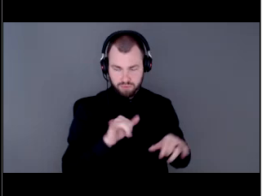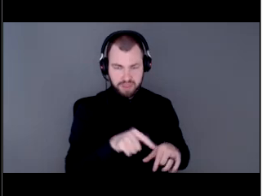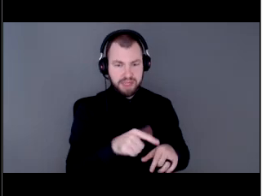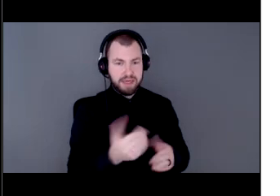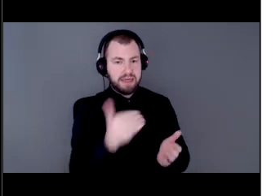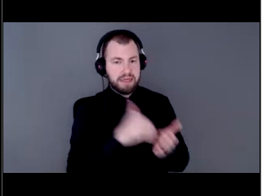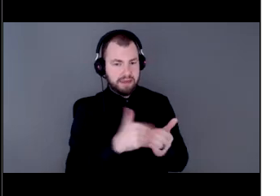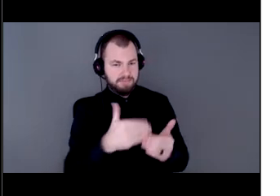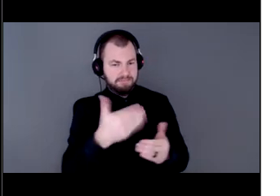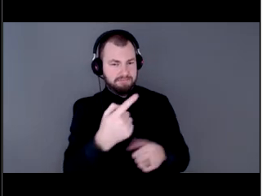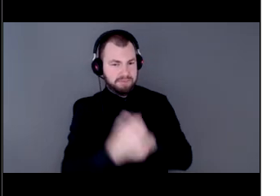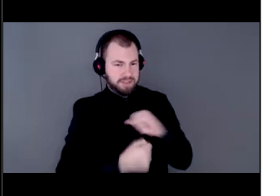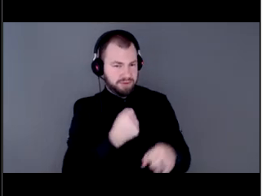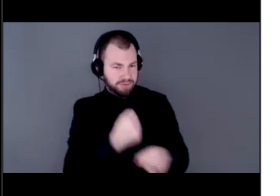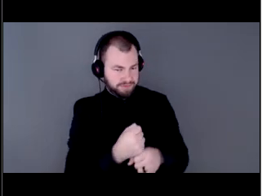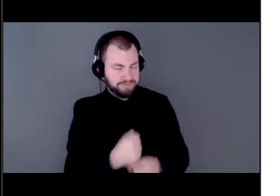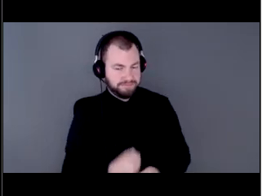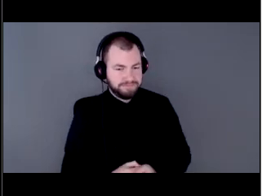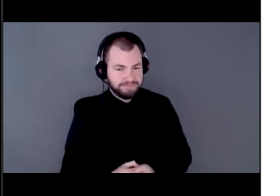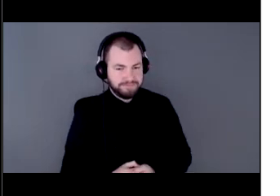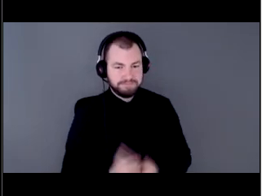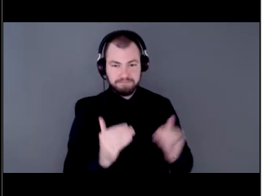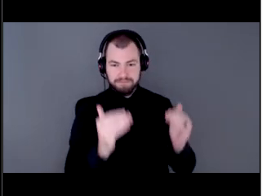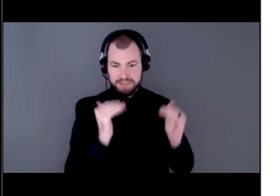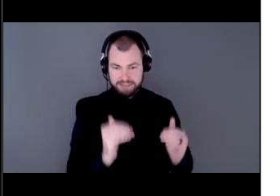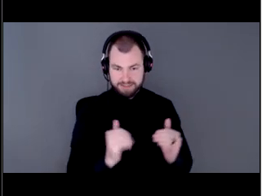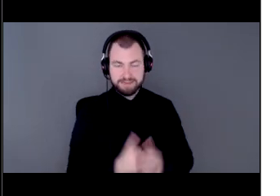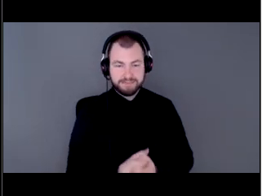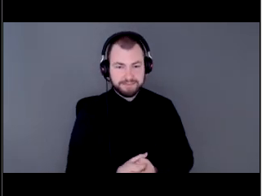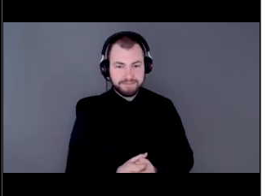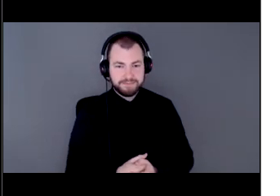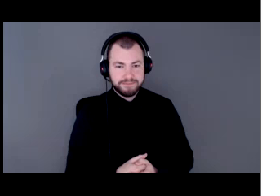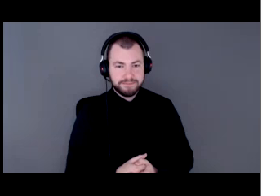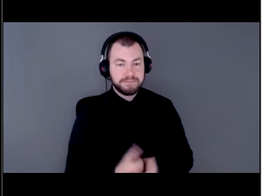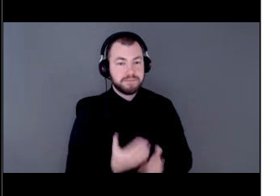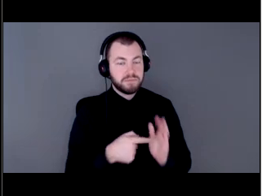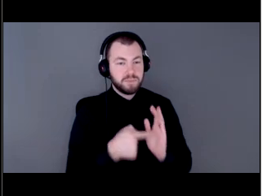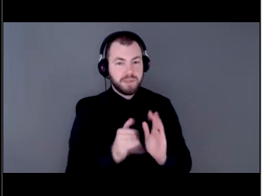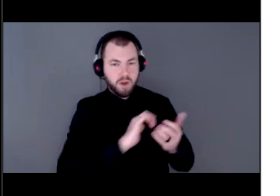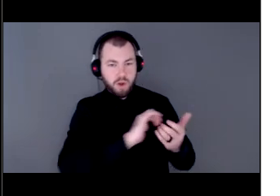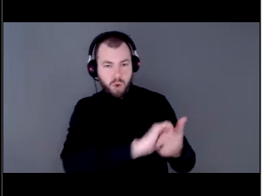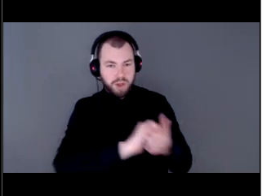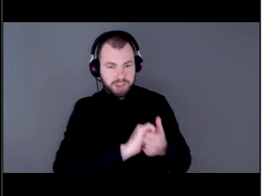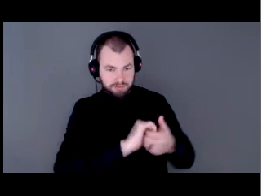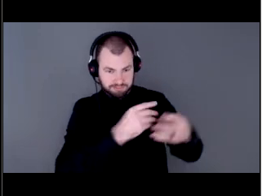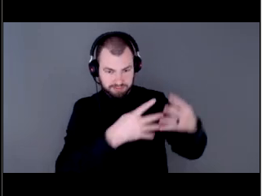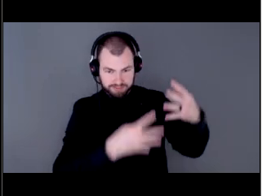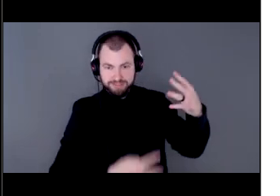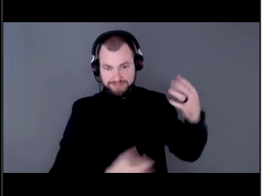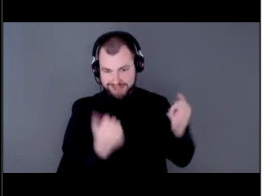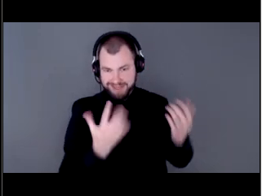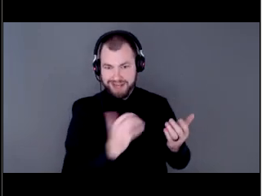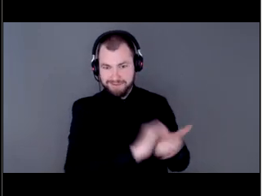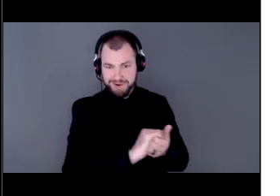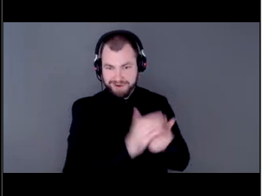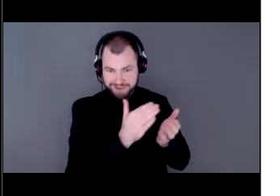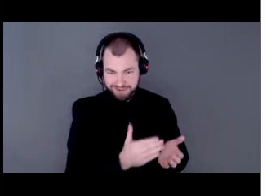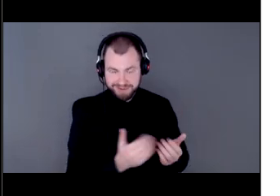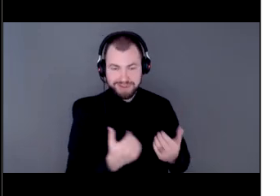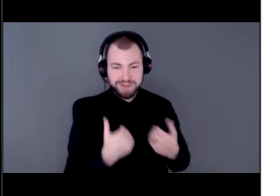now. Next slide, please. And I just wanted to point out that this is a coalition, lots of partners. We have an advisory group that helps guide